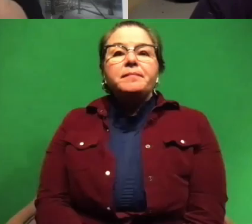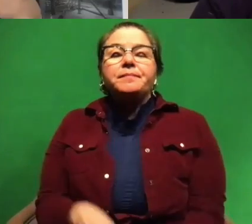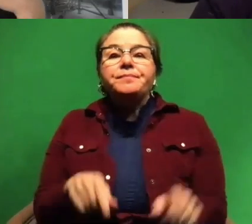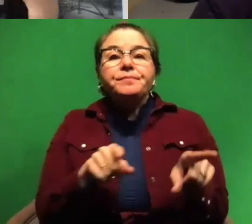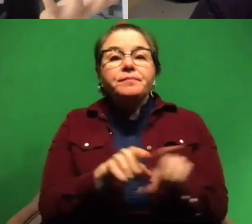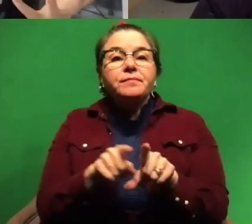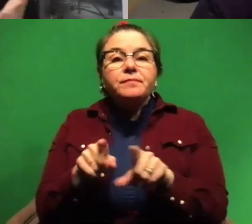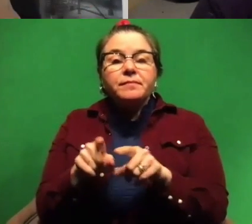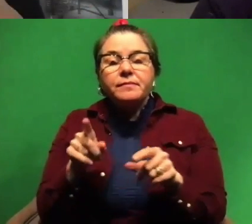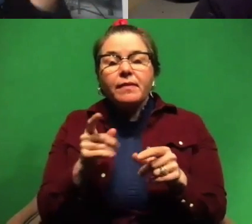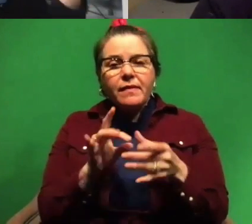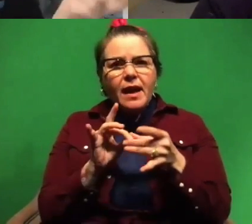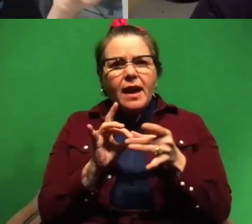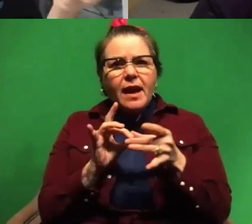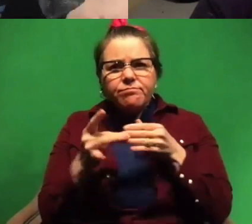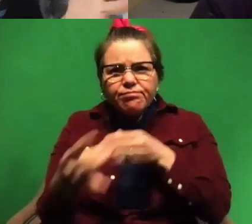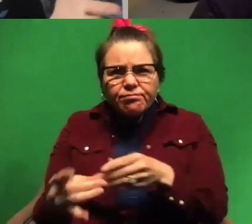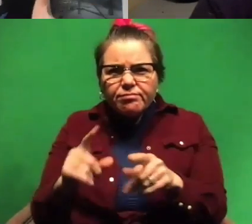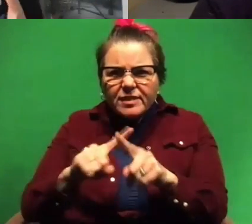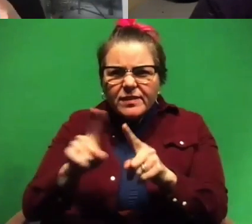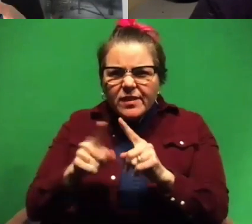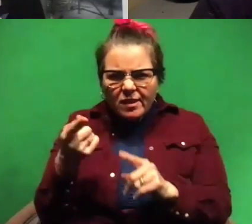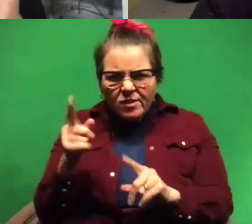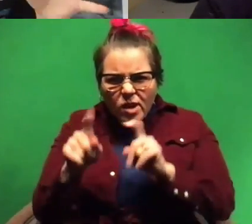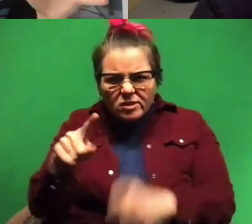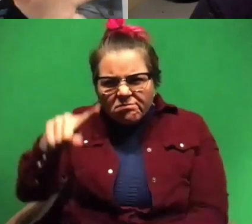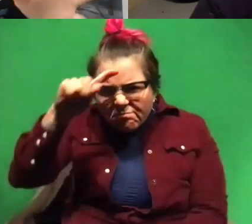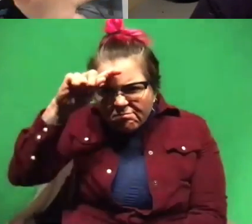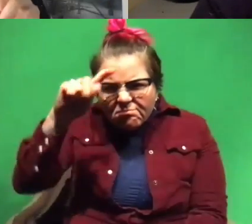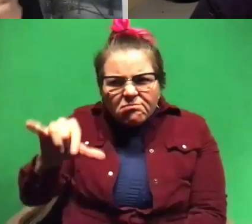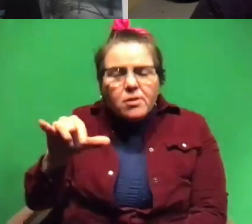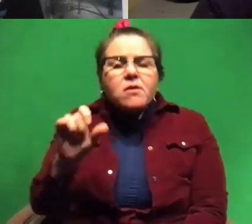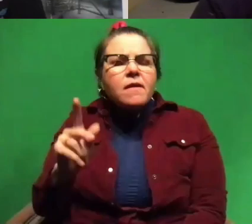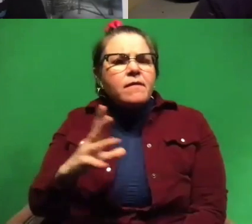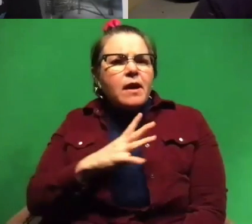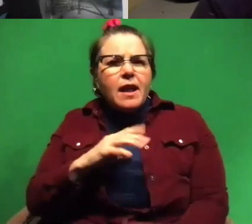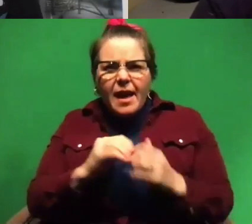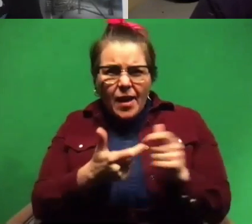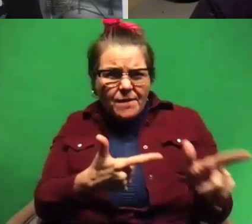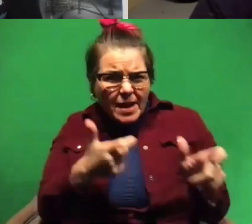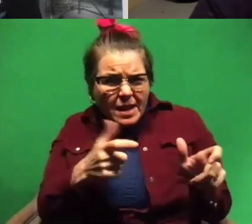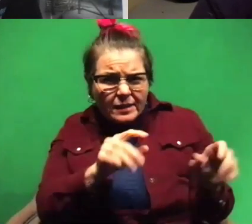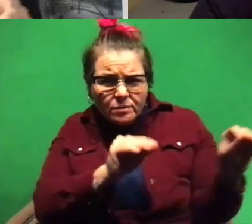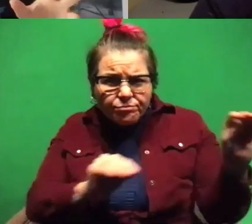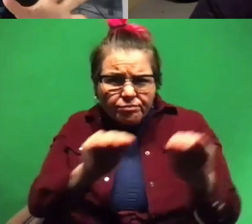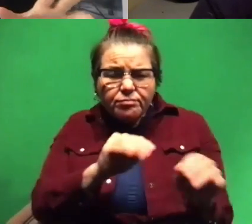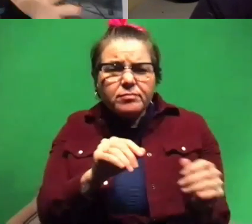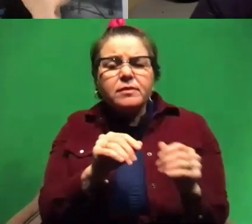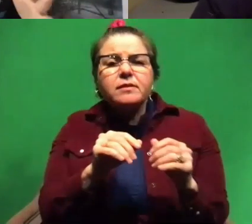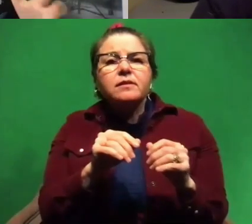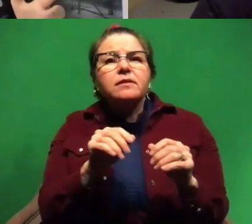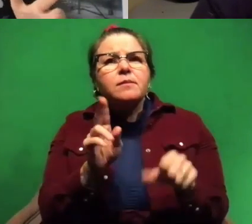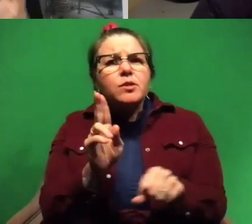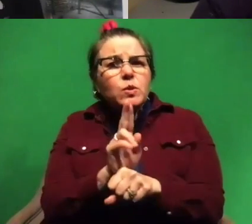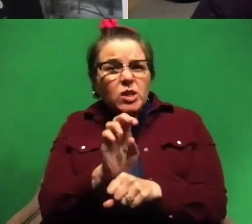And then that led to a whole like spew of other questions, basically like, okay, so like how fast are they doing this? Like maybe they're using the